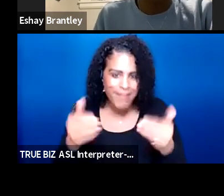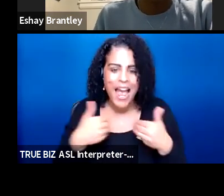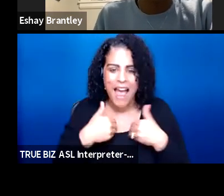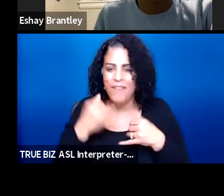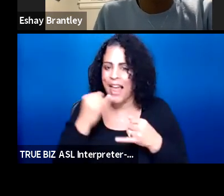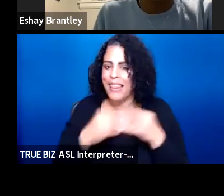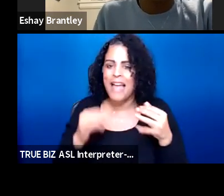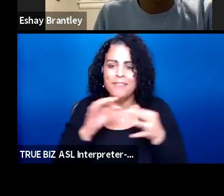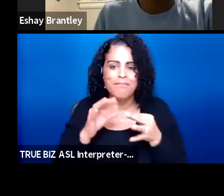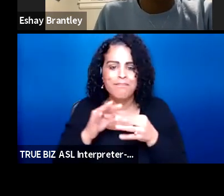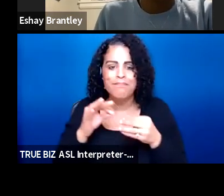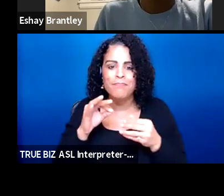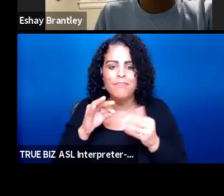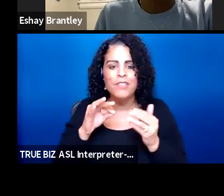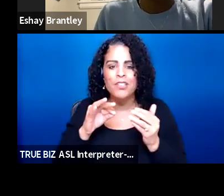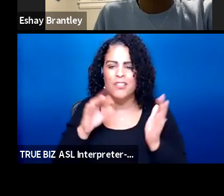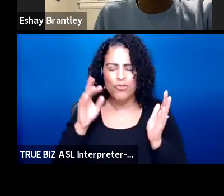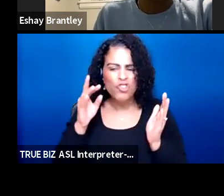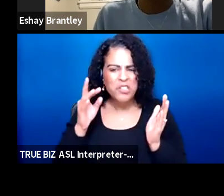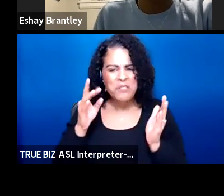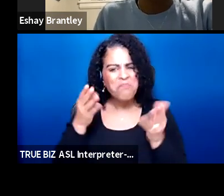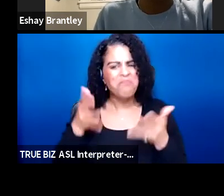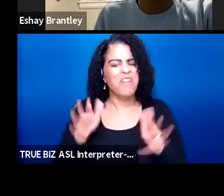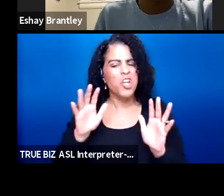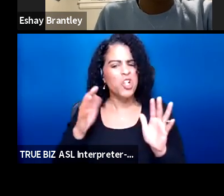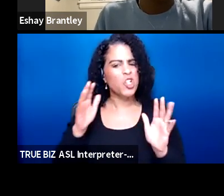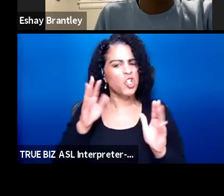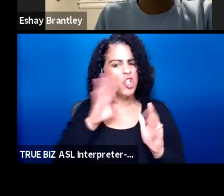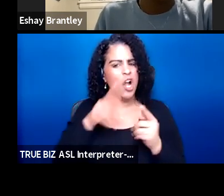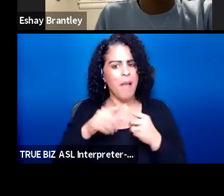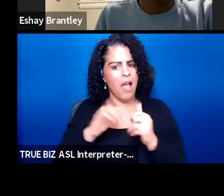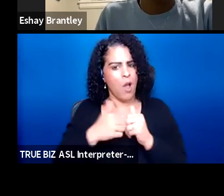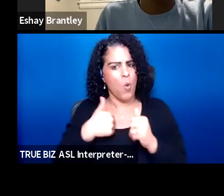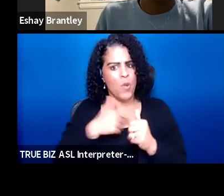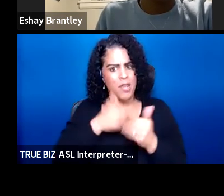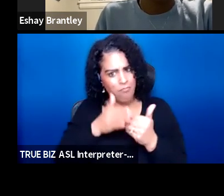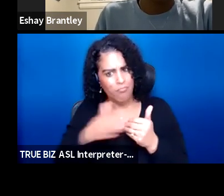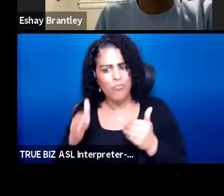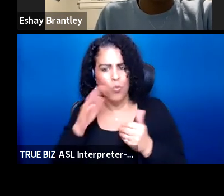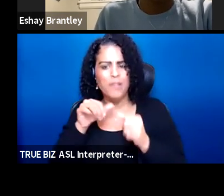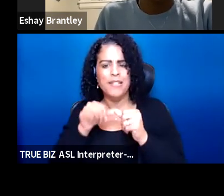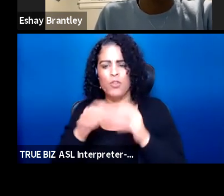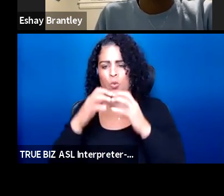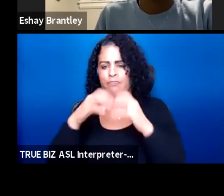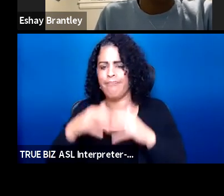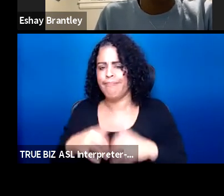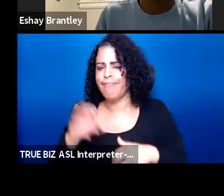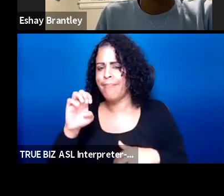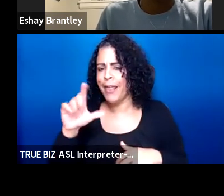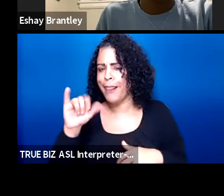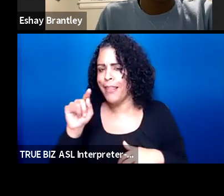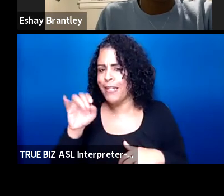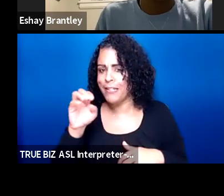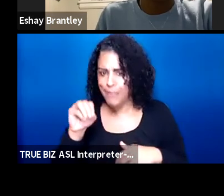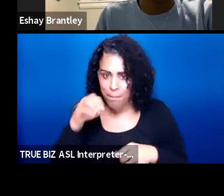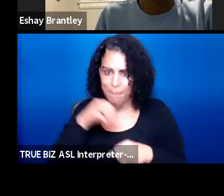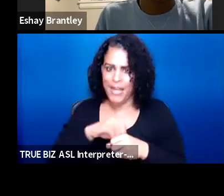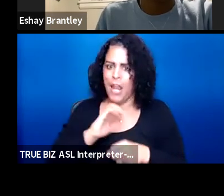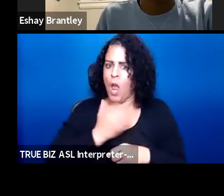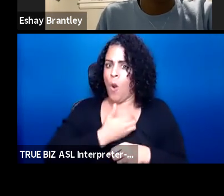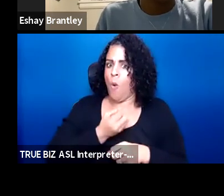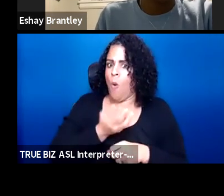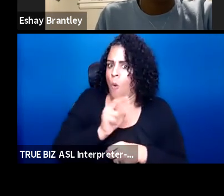moment of checking out and talking about like how we moving forward will continue to dismantle elitism in our own practice. Any